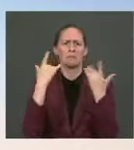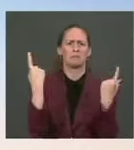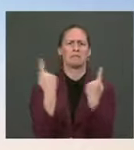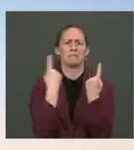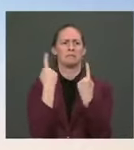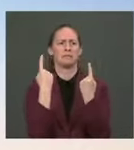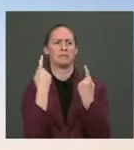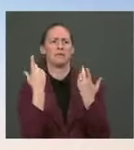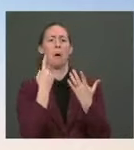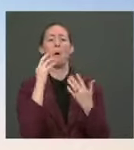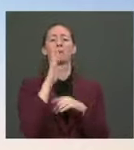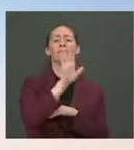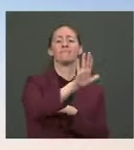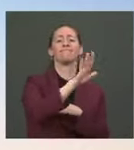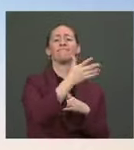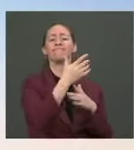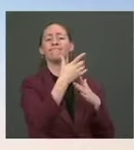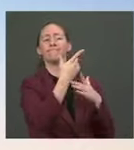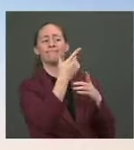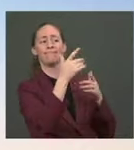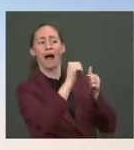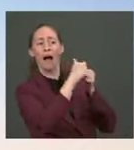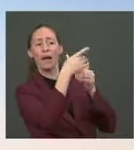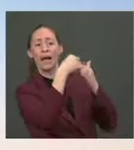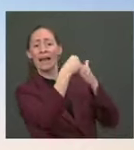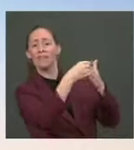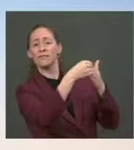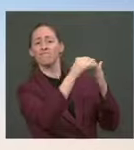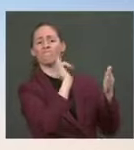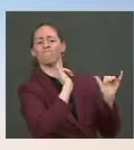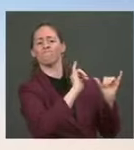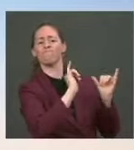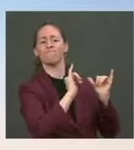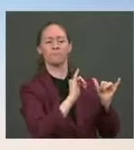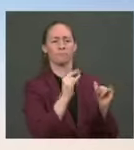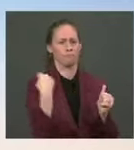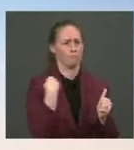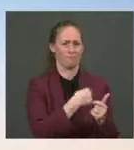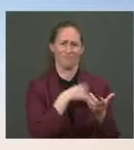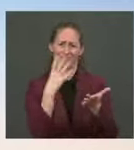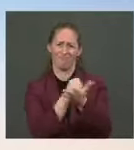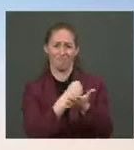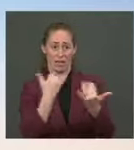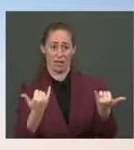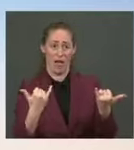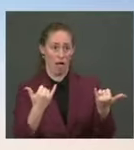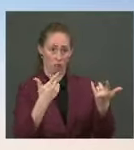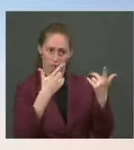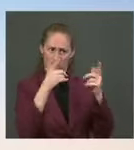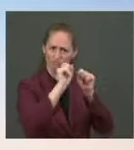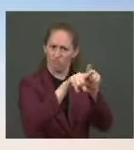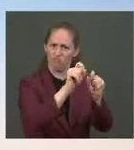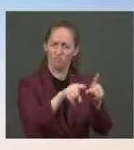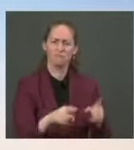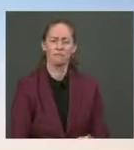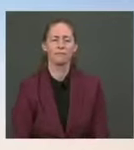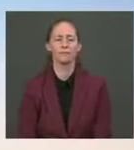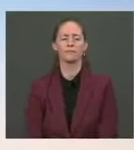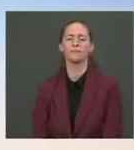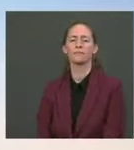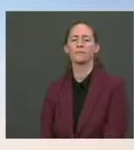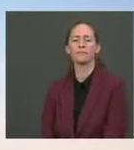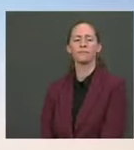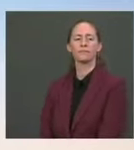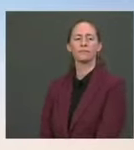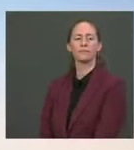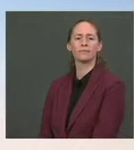leadership, whatever it may be. So we'd suggest he spend some time talking to them. Go ahead. Jen, our reporting is that the final agreement could come in